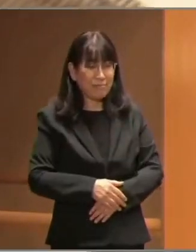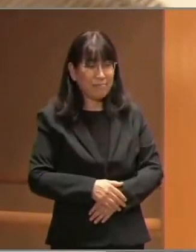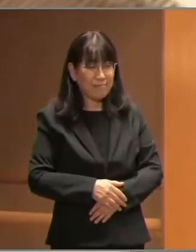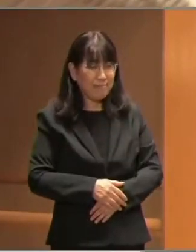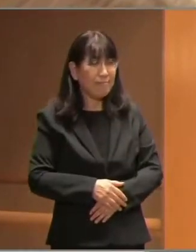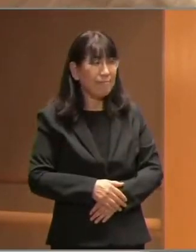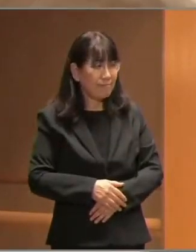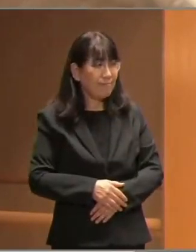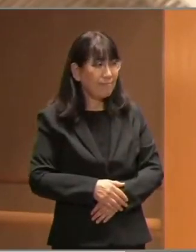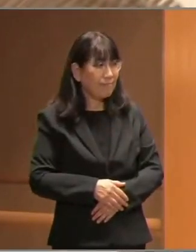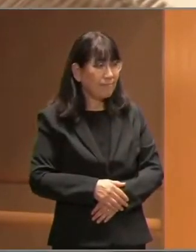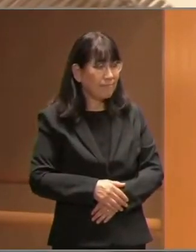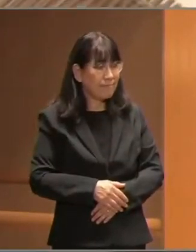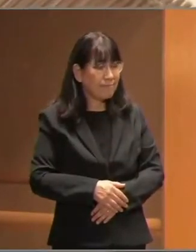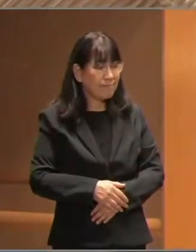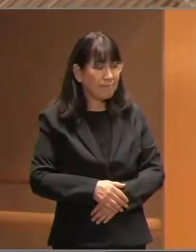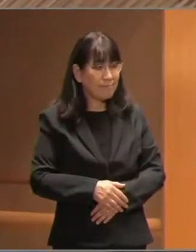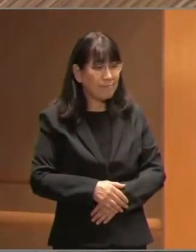It comes out.